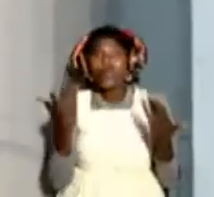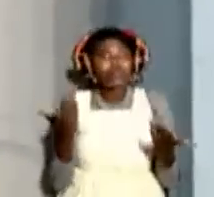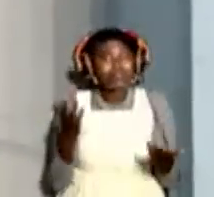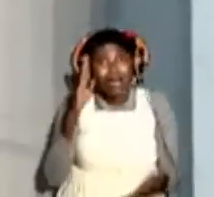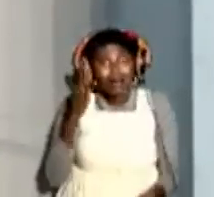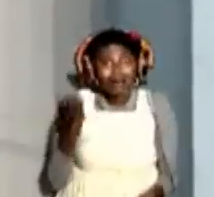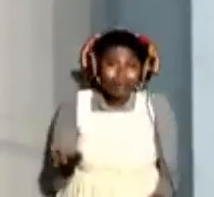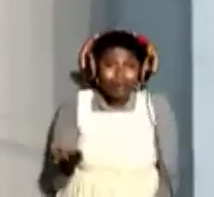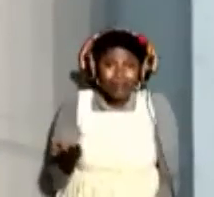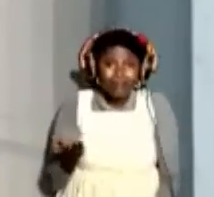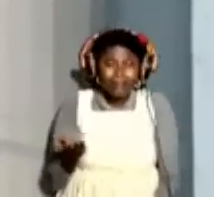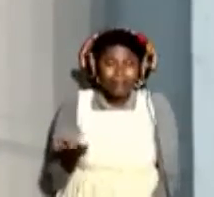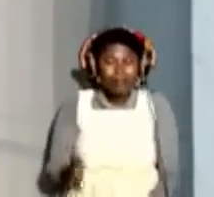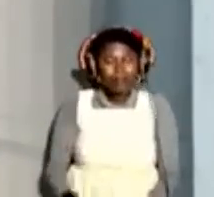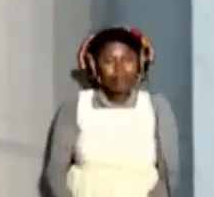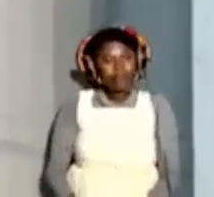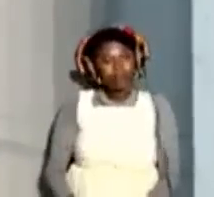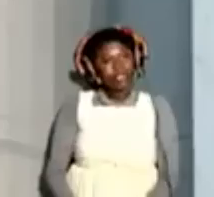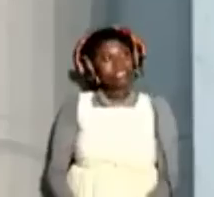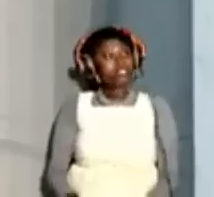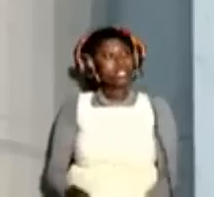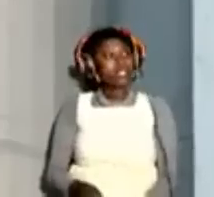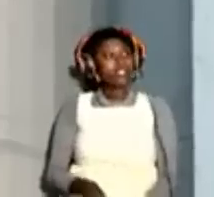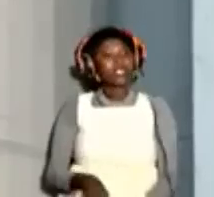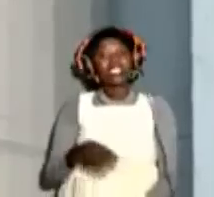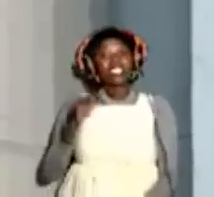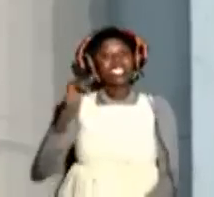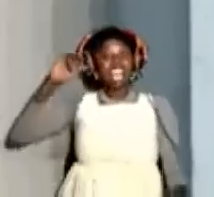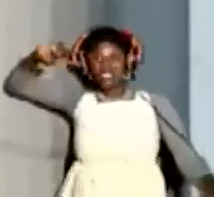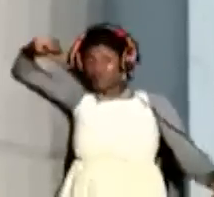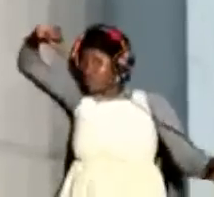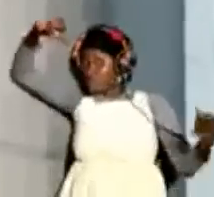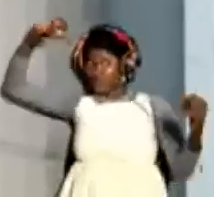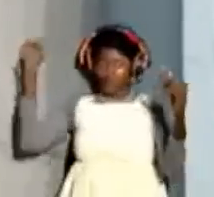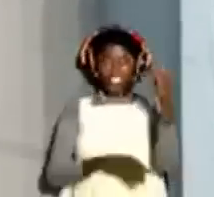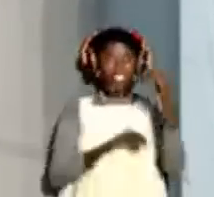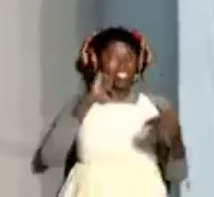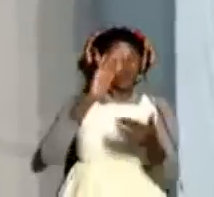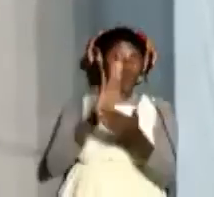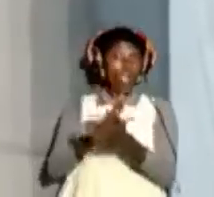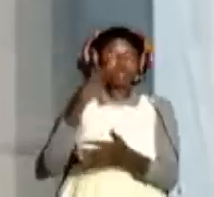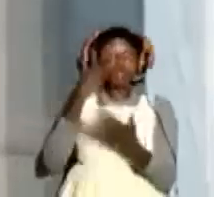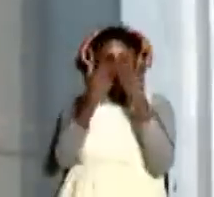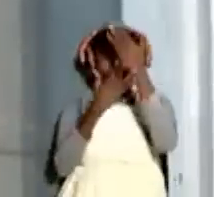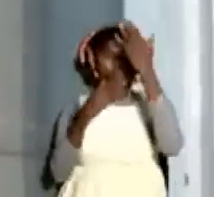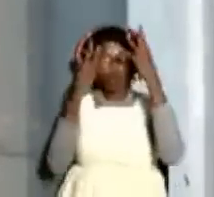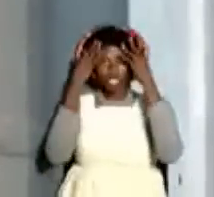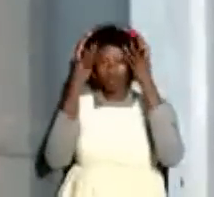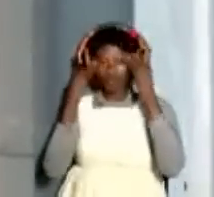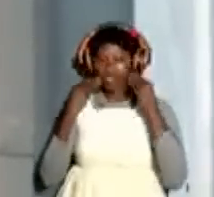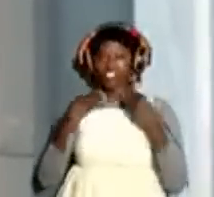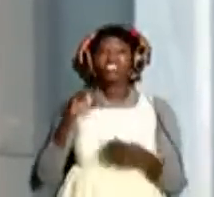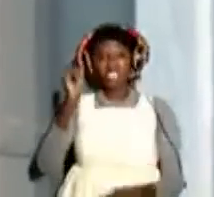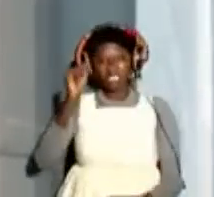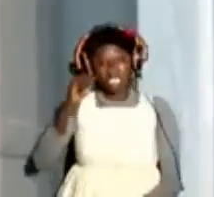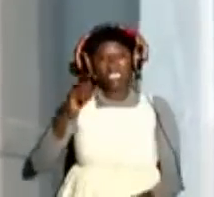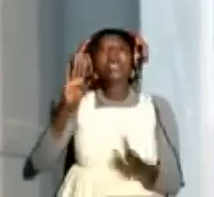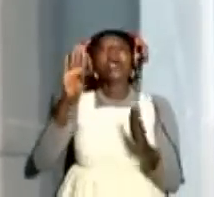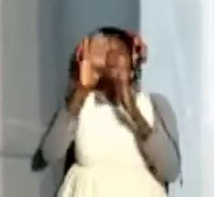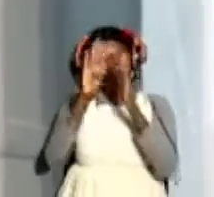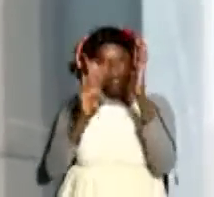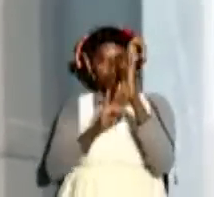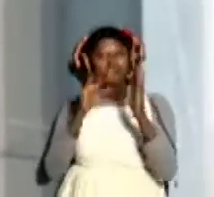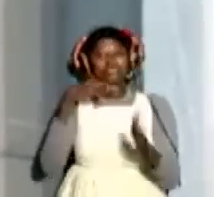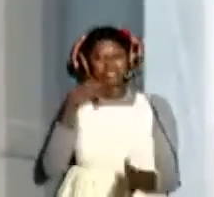sir?" This is when he has beaten his wife and blood was coming out of her mouth. He said, "Yes, the Bible